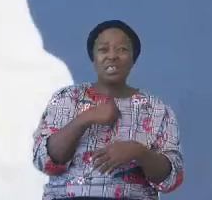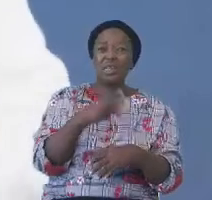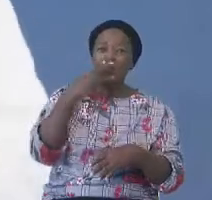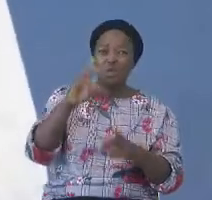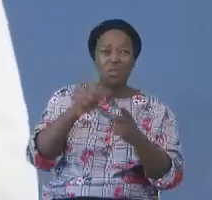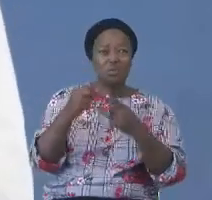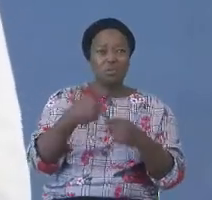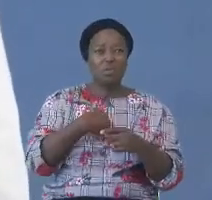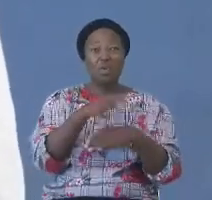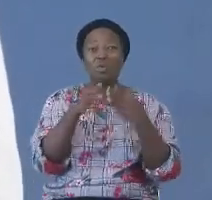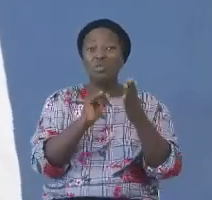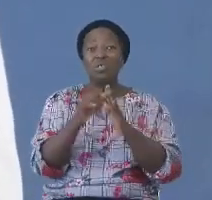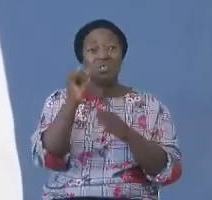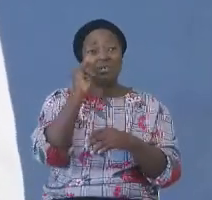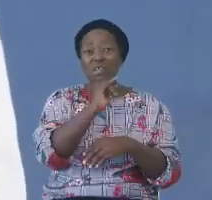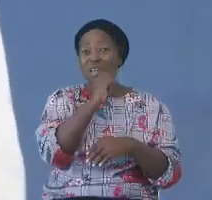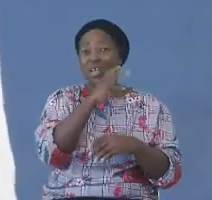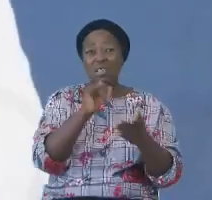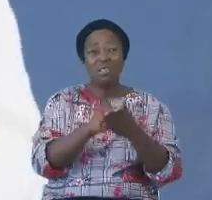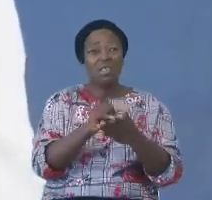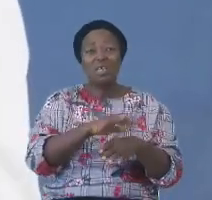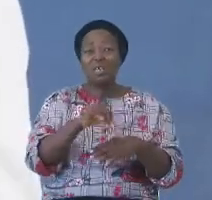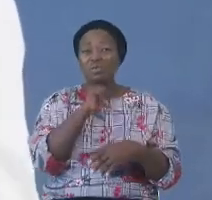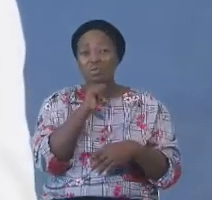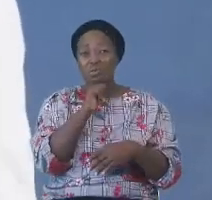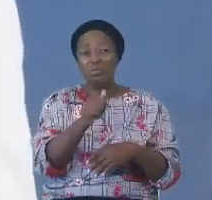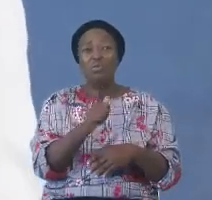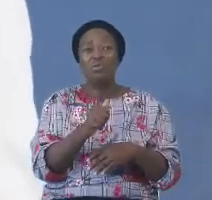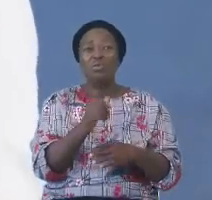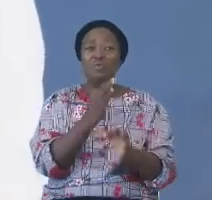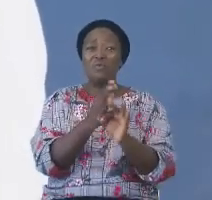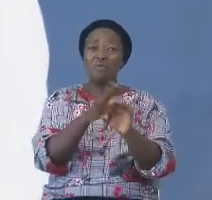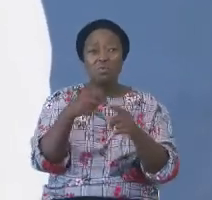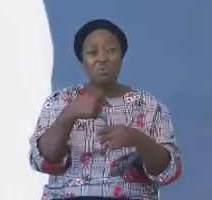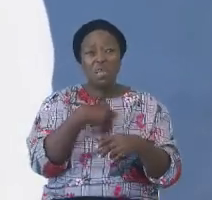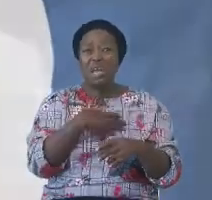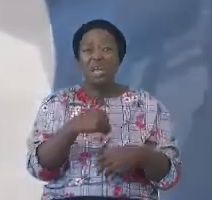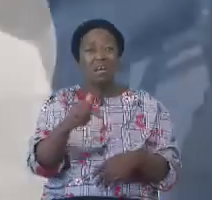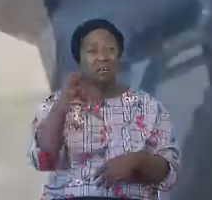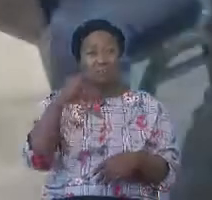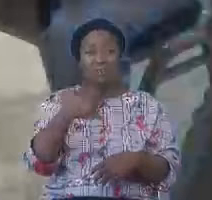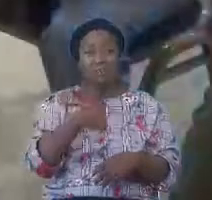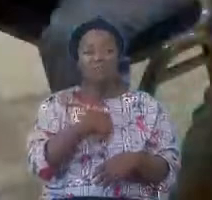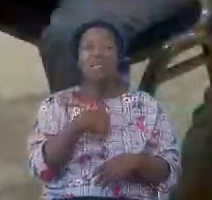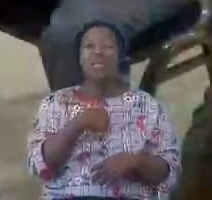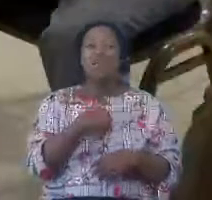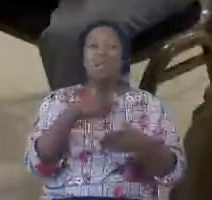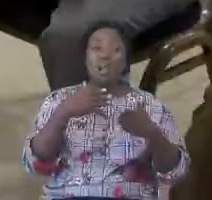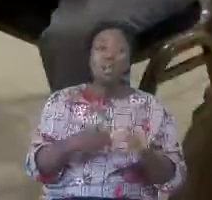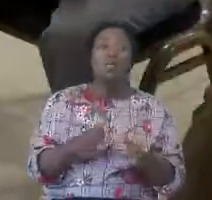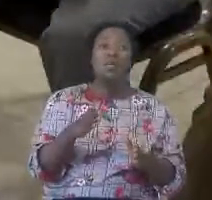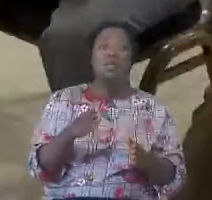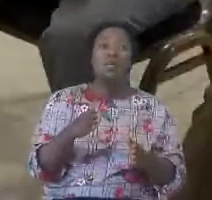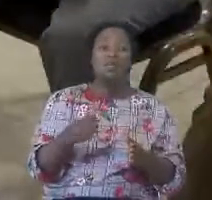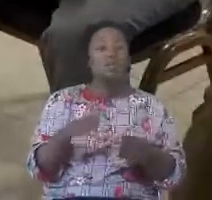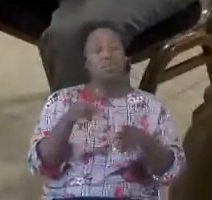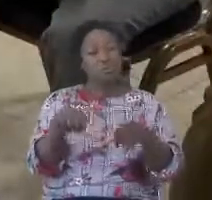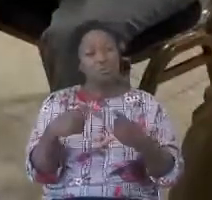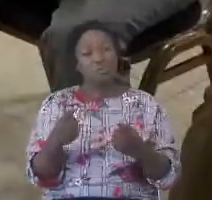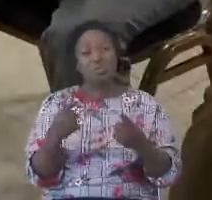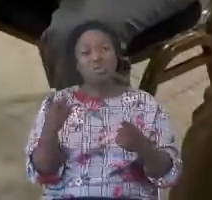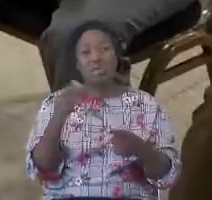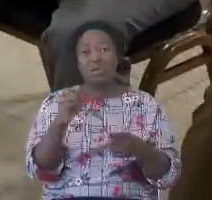them who caiaphas then who all those israelites them who all those that had